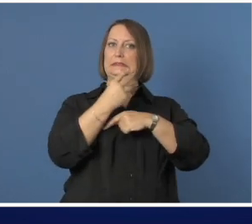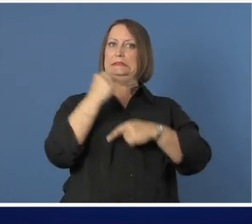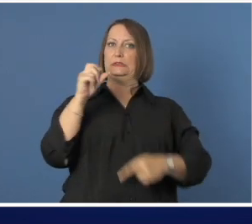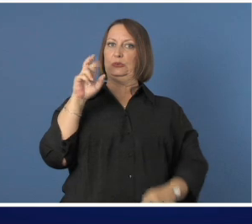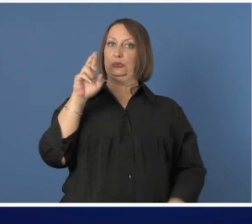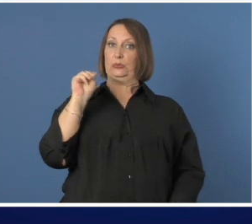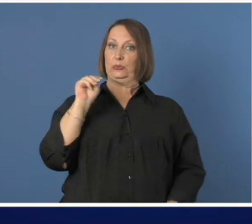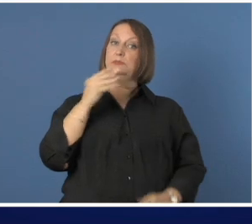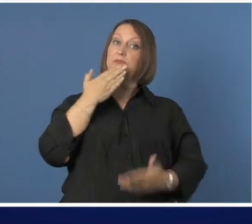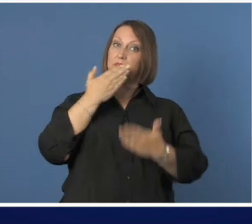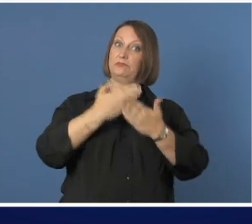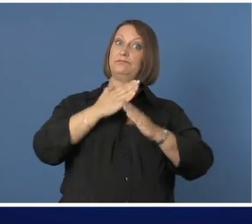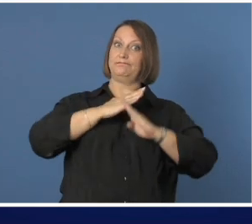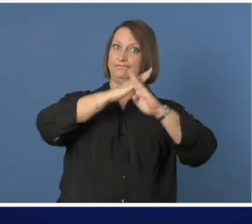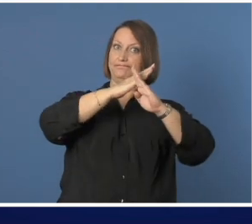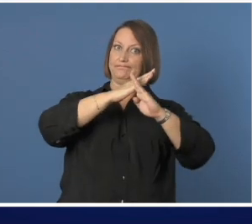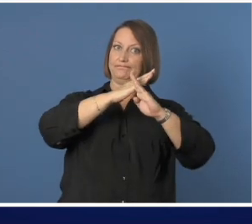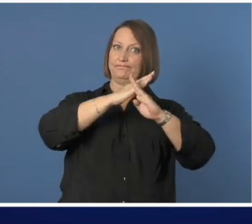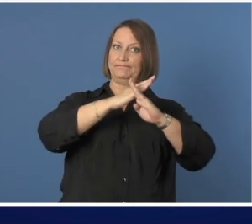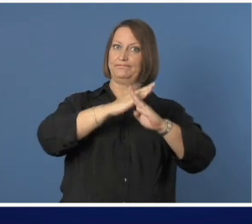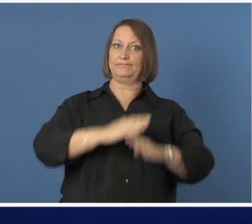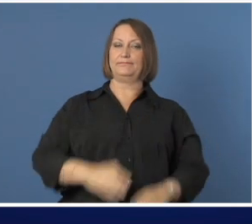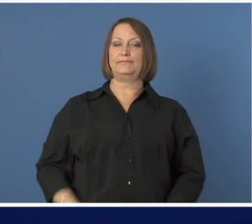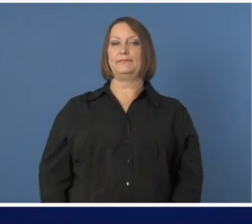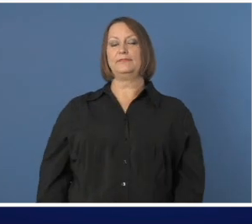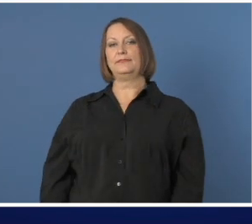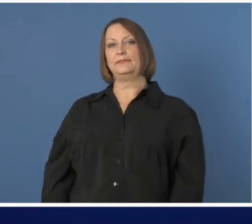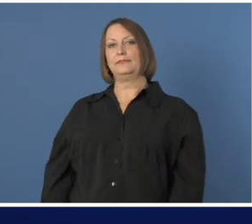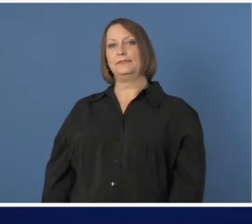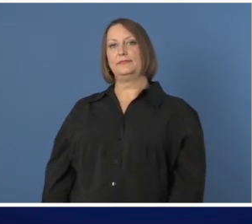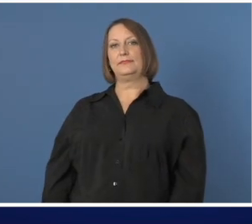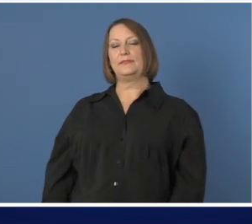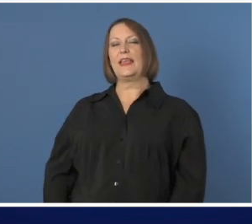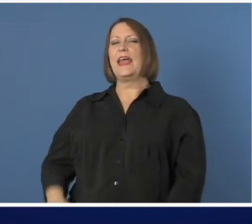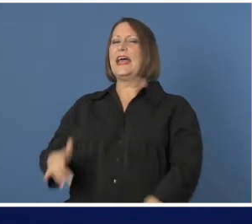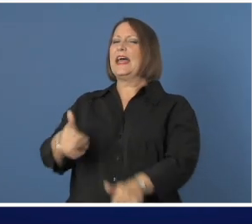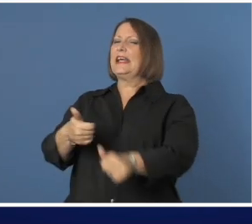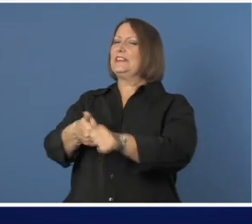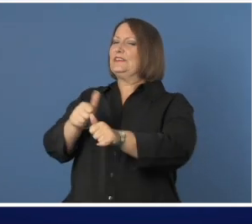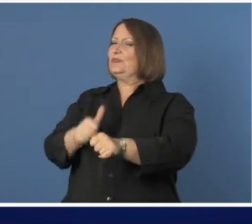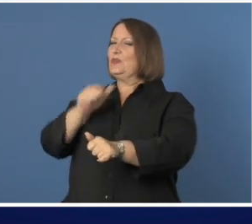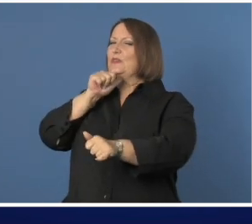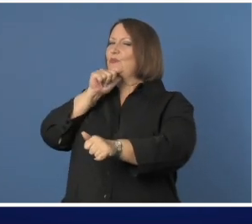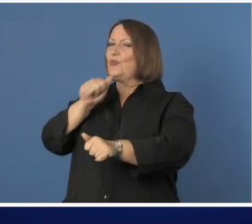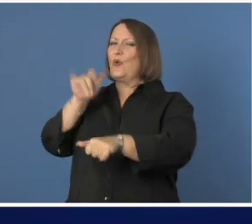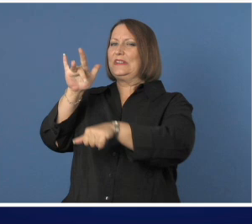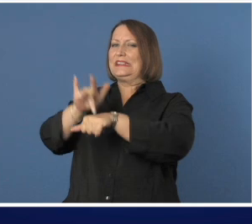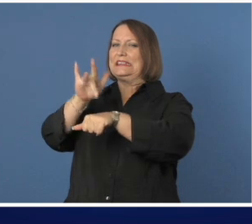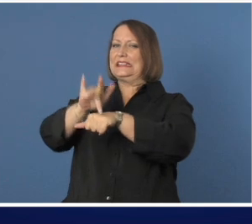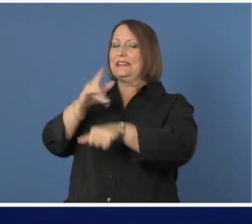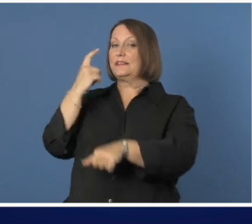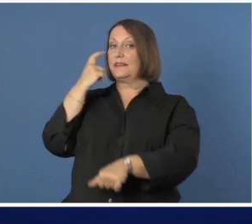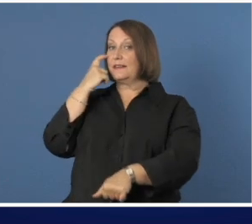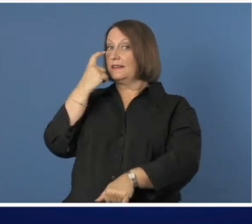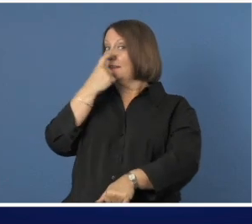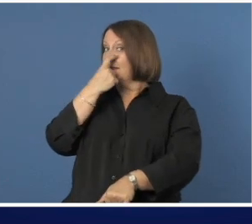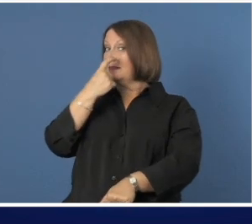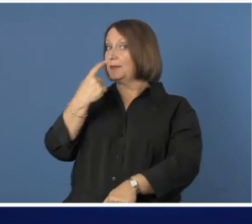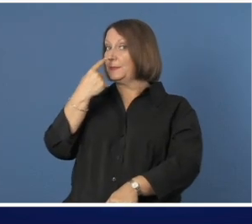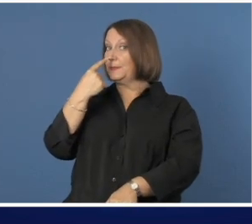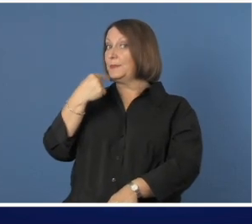avoid touching your eyes nose or